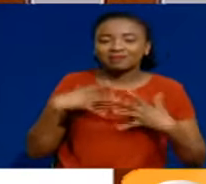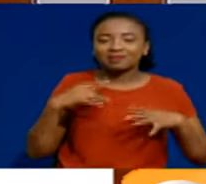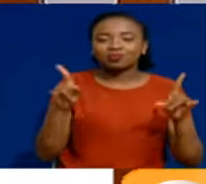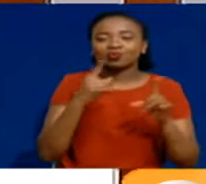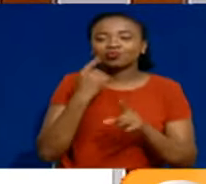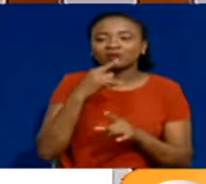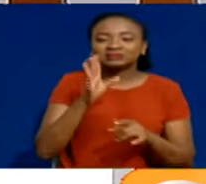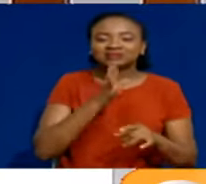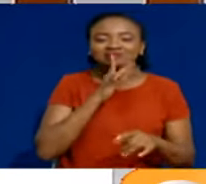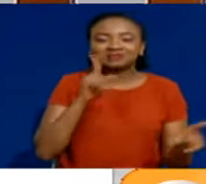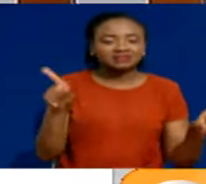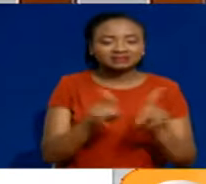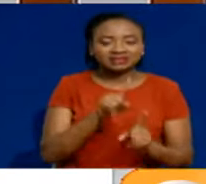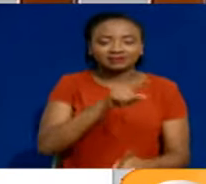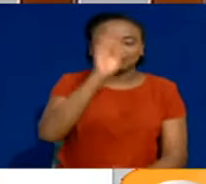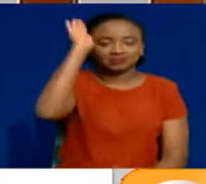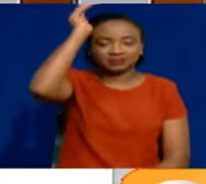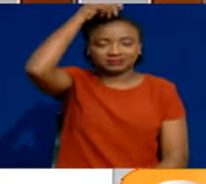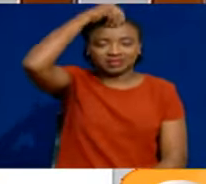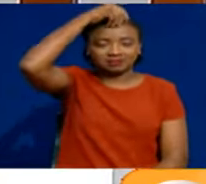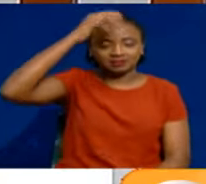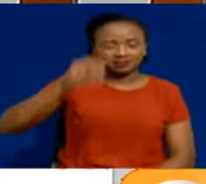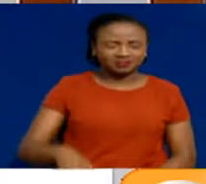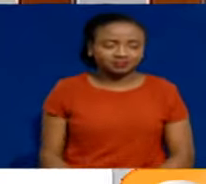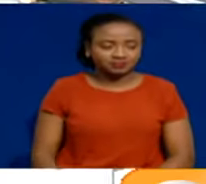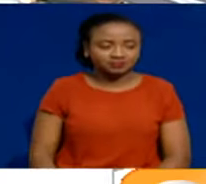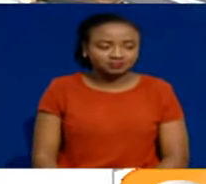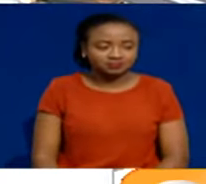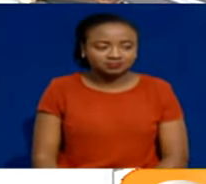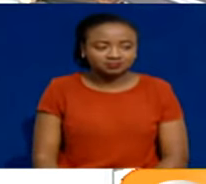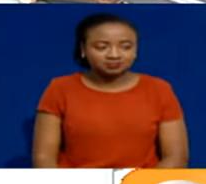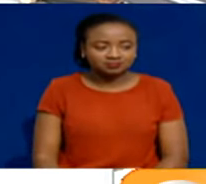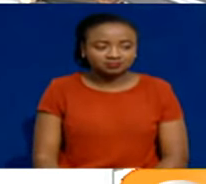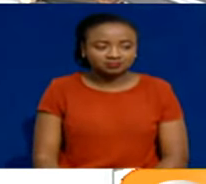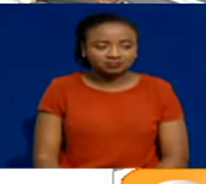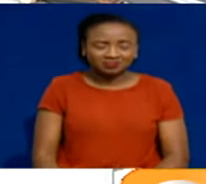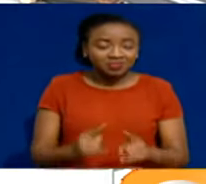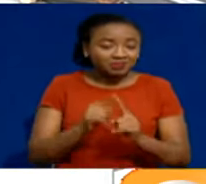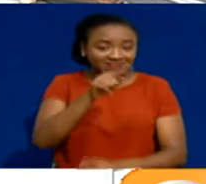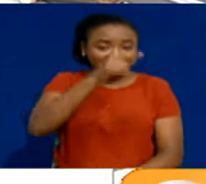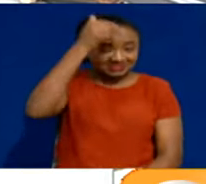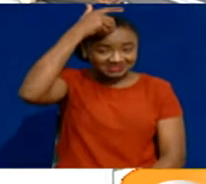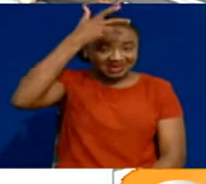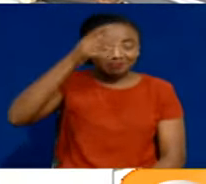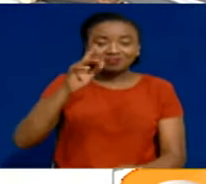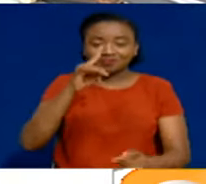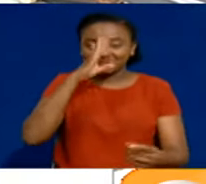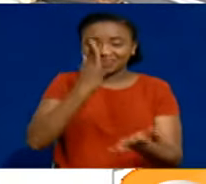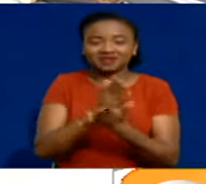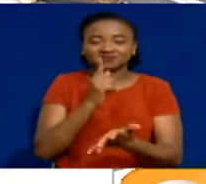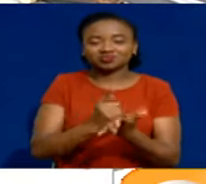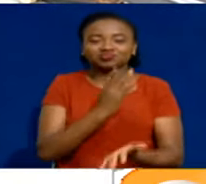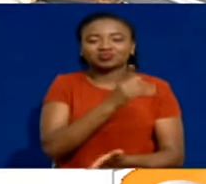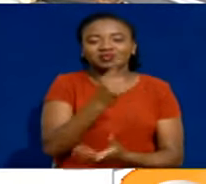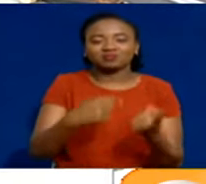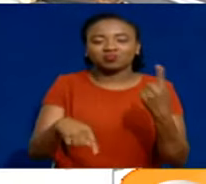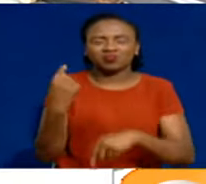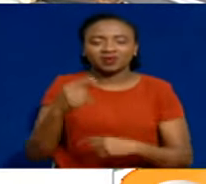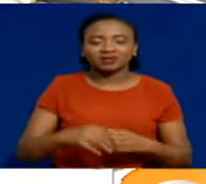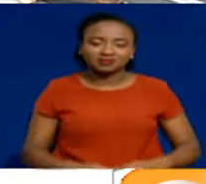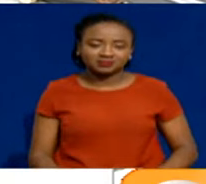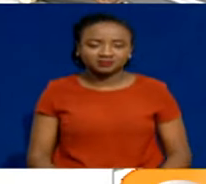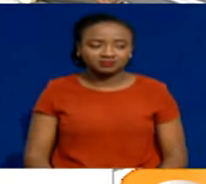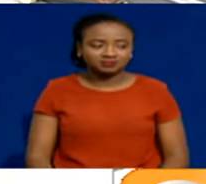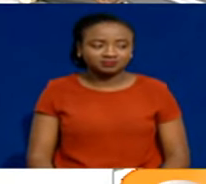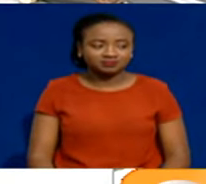That's what the America, such people are the people that Americans like. By the way, he still believes he won, huh? Yeah. He still believes. Absolutely. Still